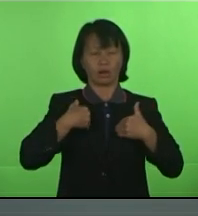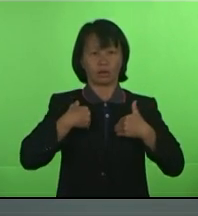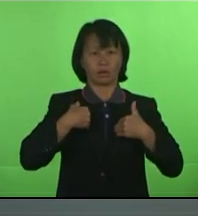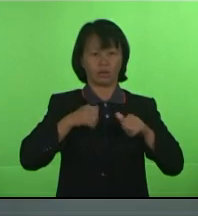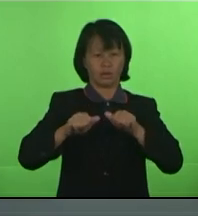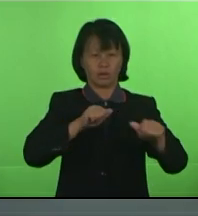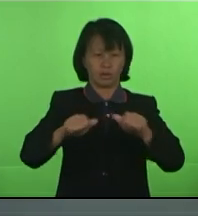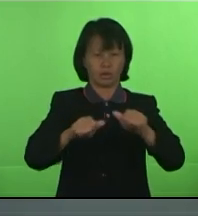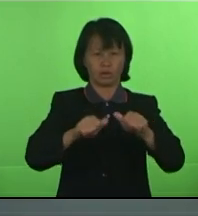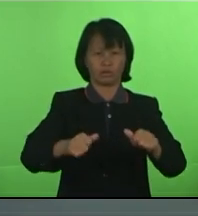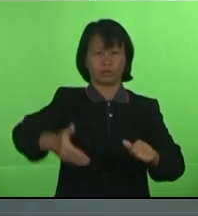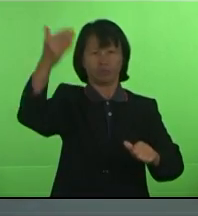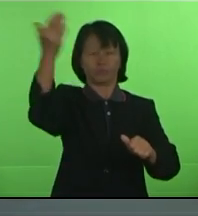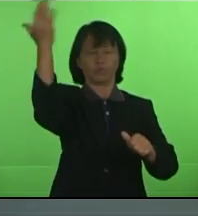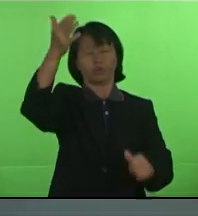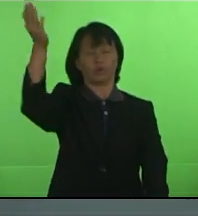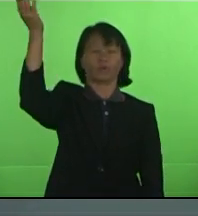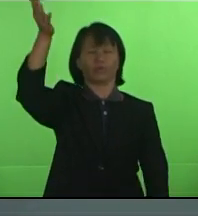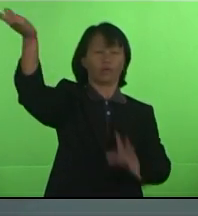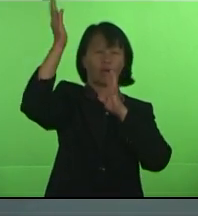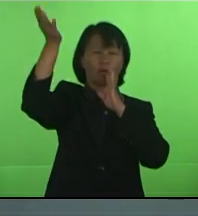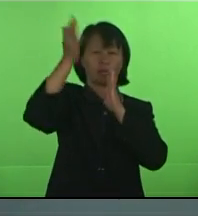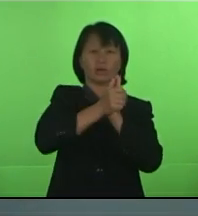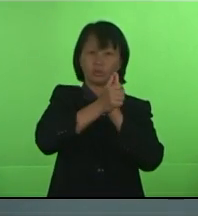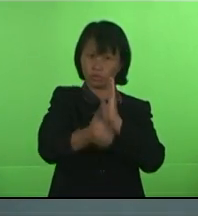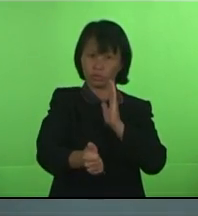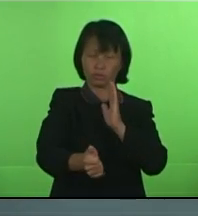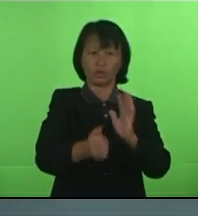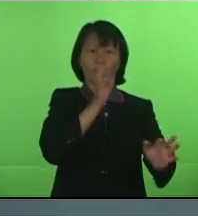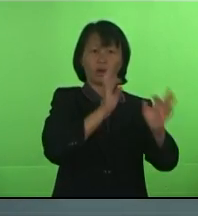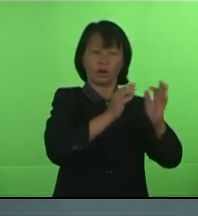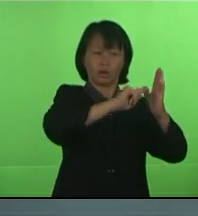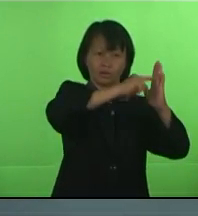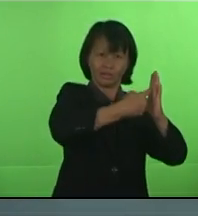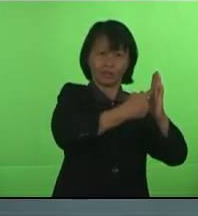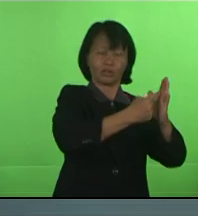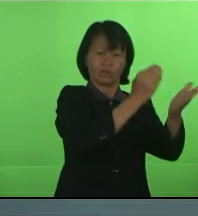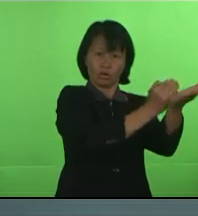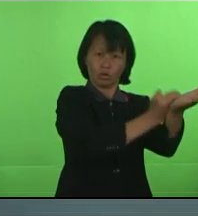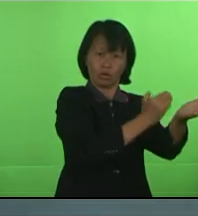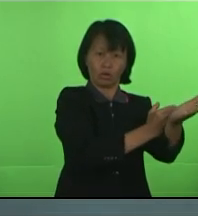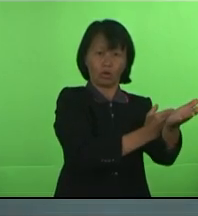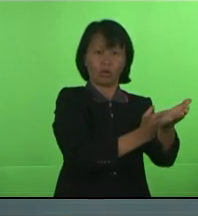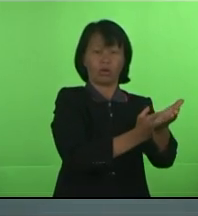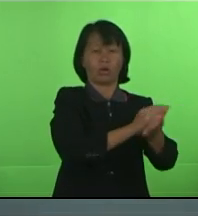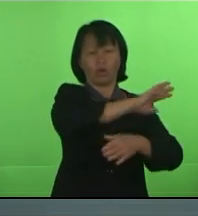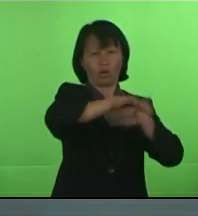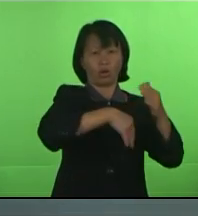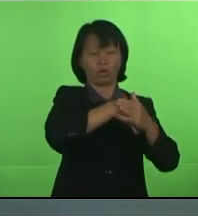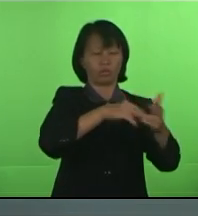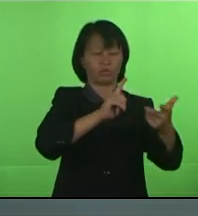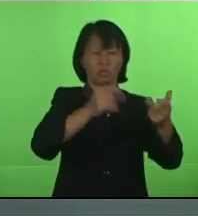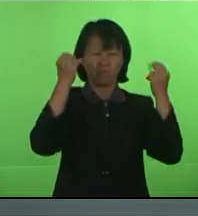effective presentation skills, because part of your assessment as a student here is through oral